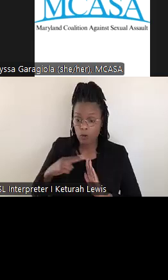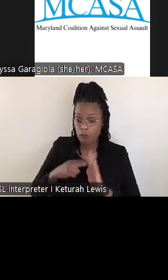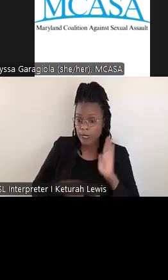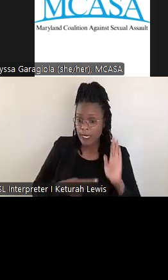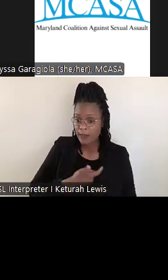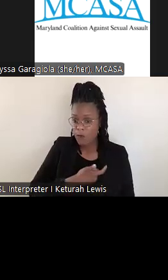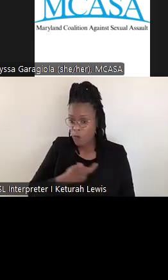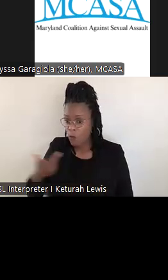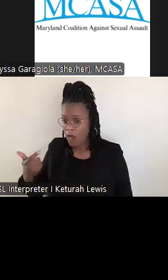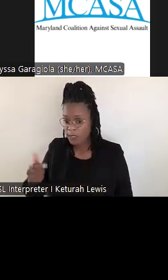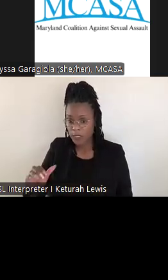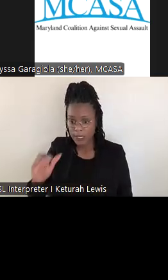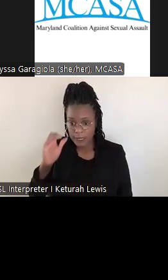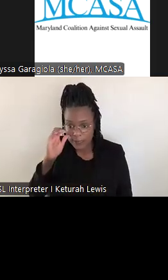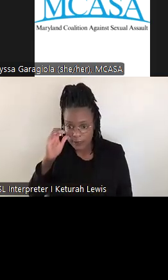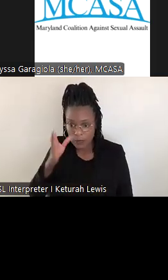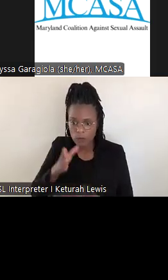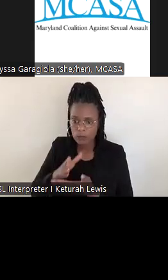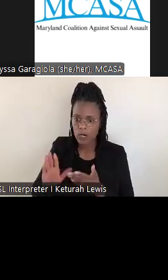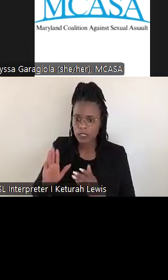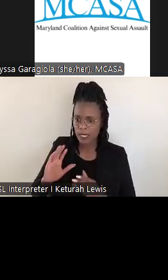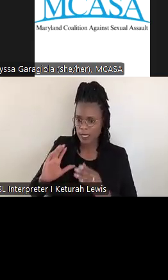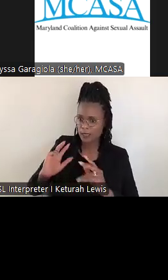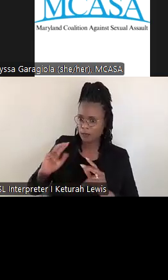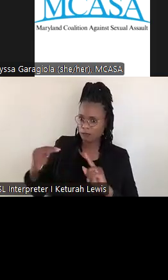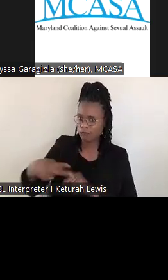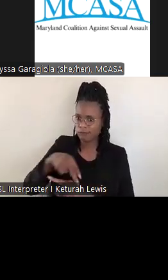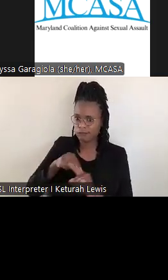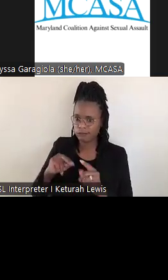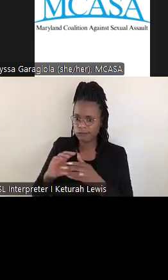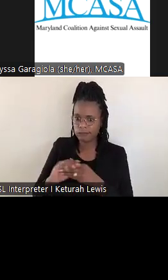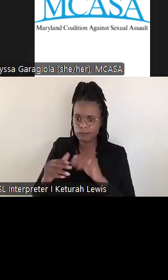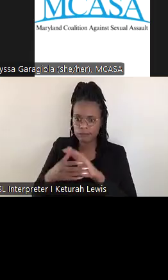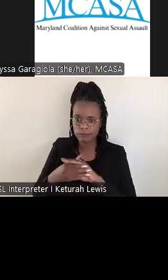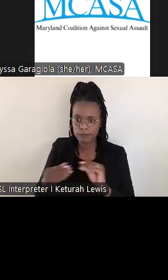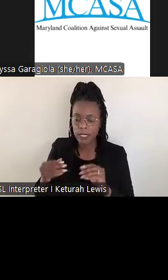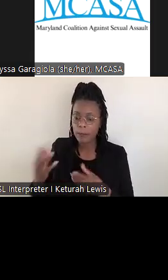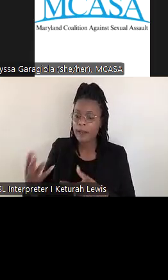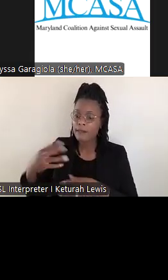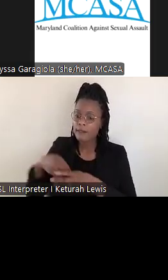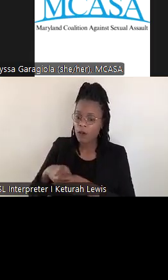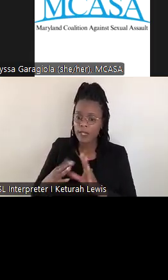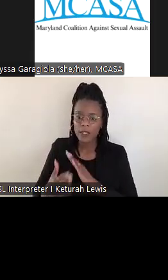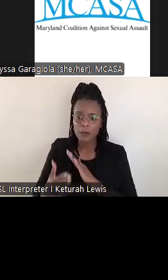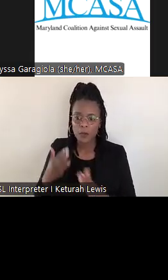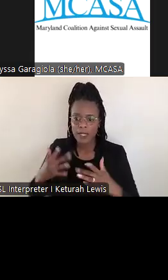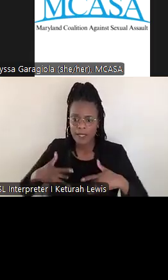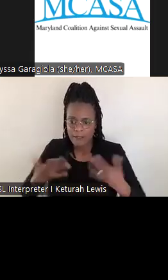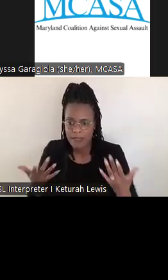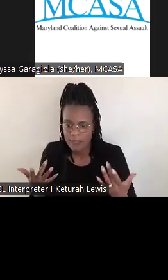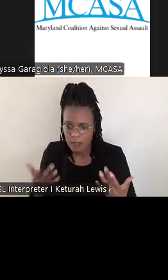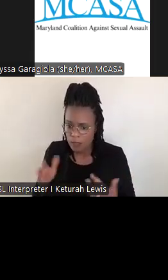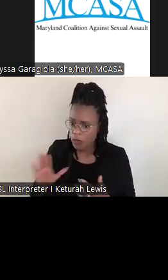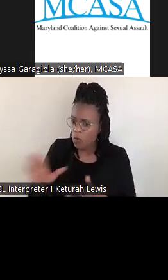listen to the marginalized voices. You want to get involved in your community events. So where is your organization going when they're